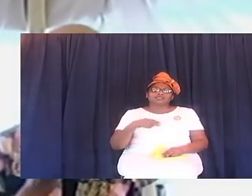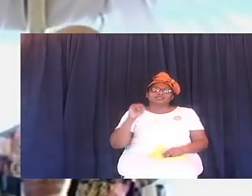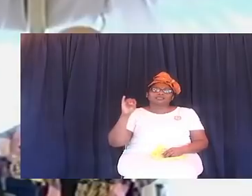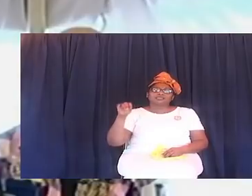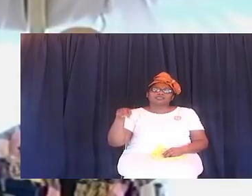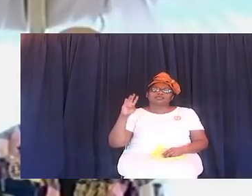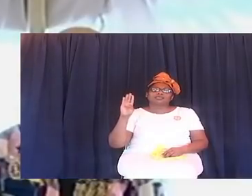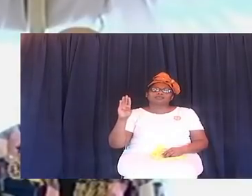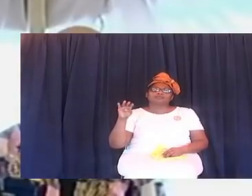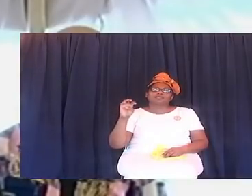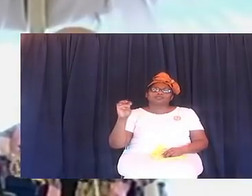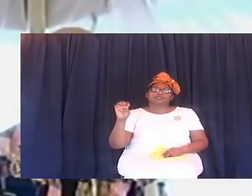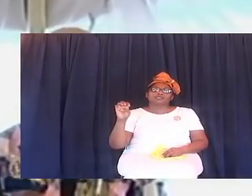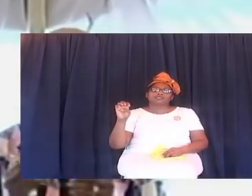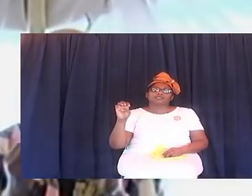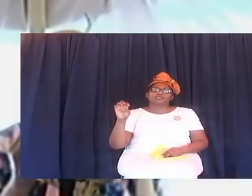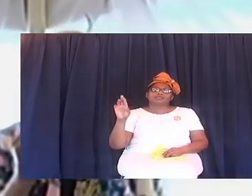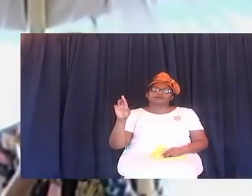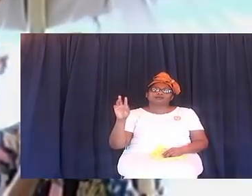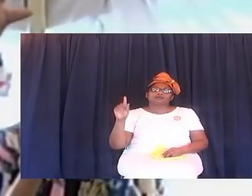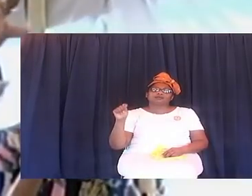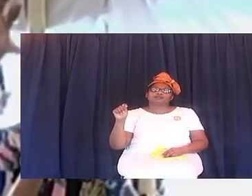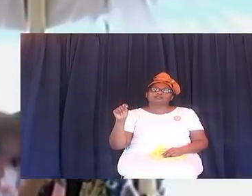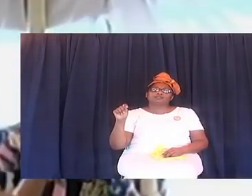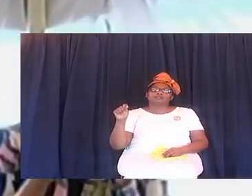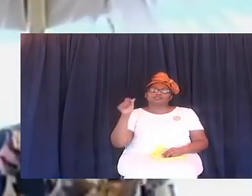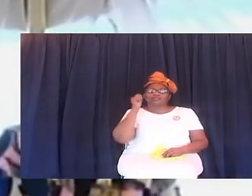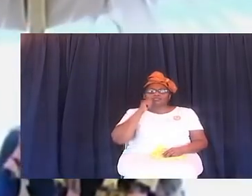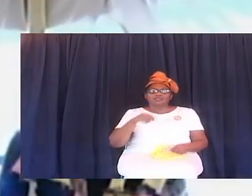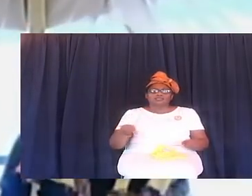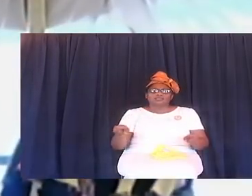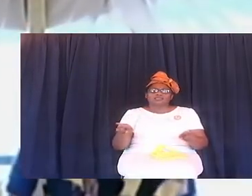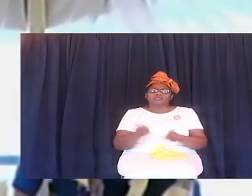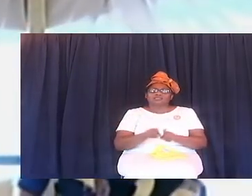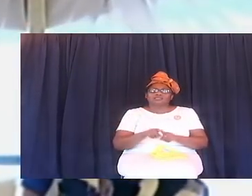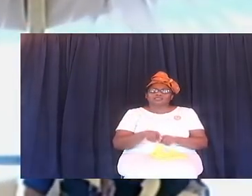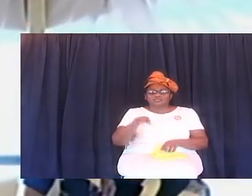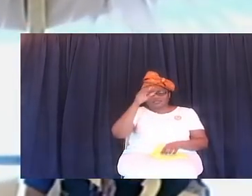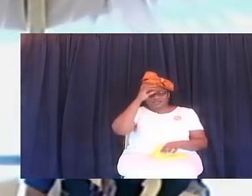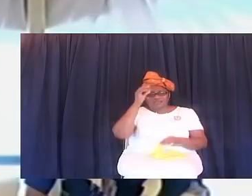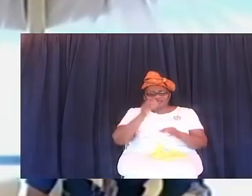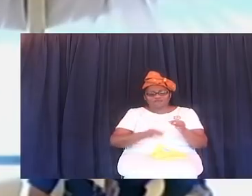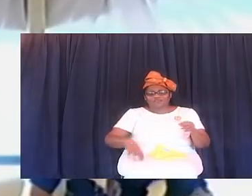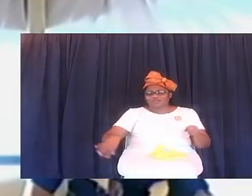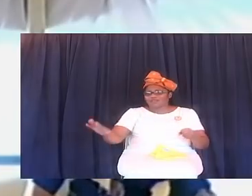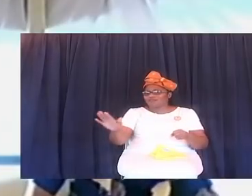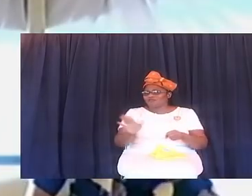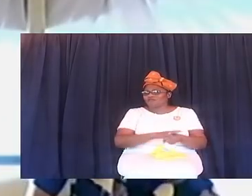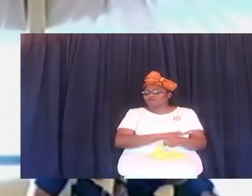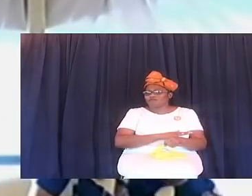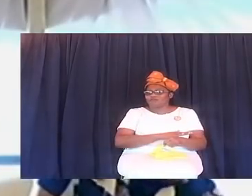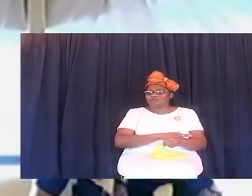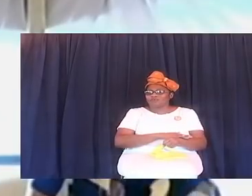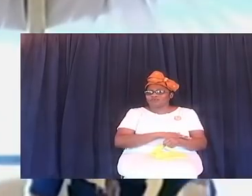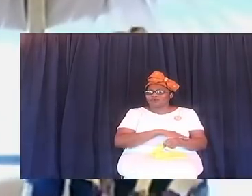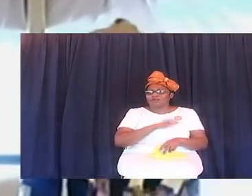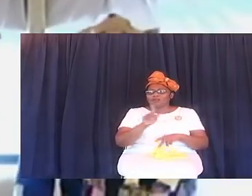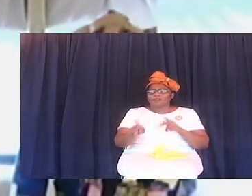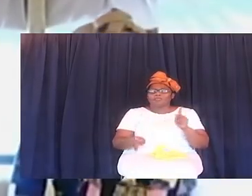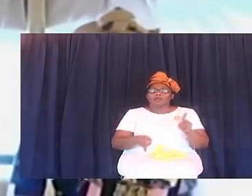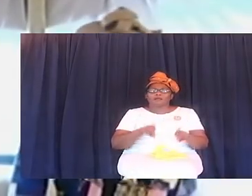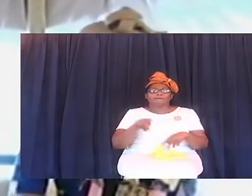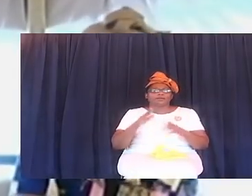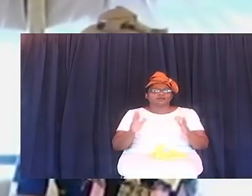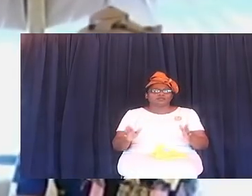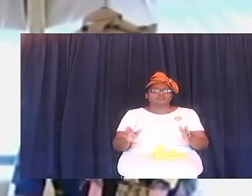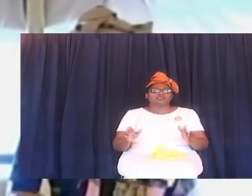opinion, is that she's a faithful person. She has always been faithful. Persons who know her know that she's faithful to the